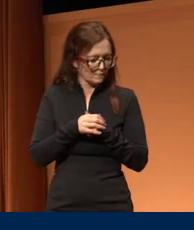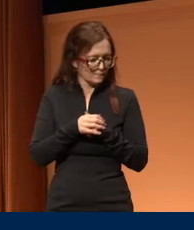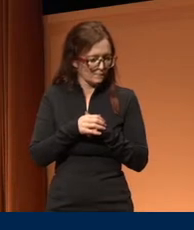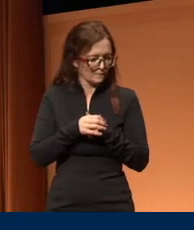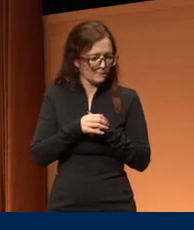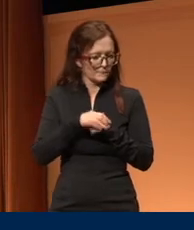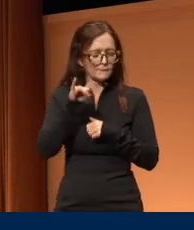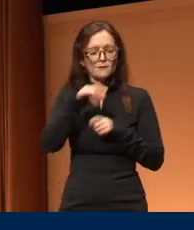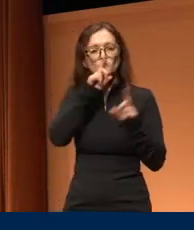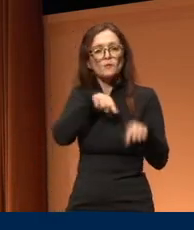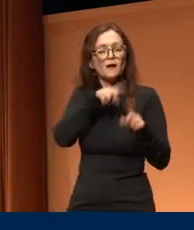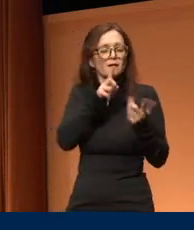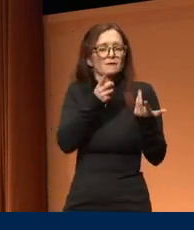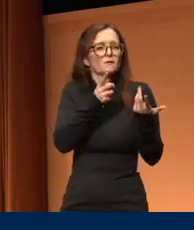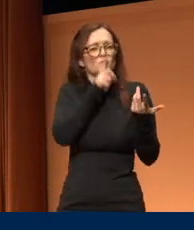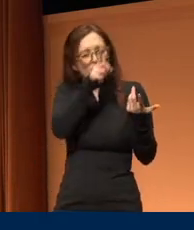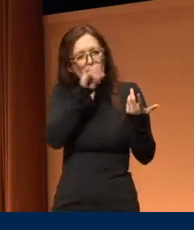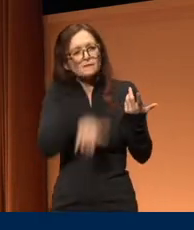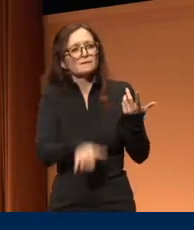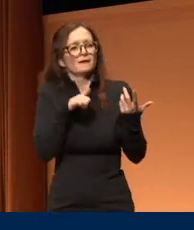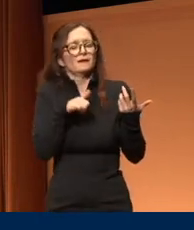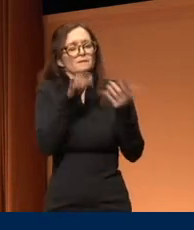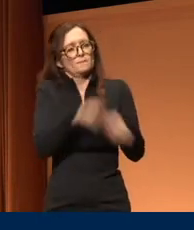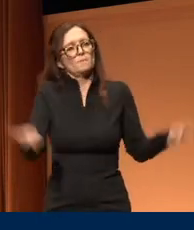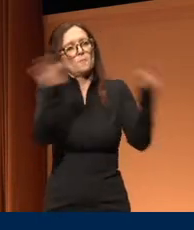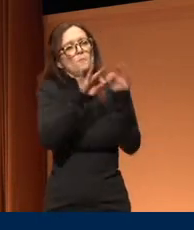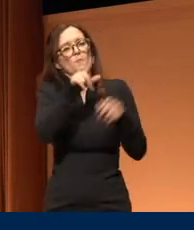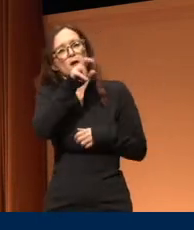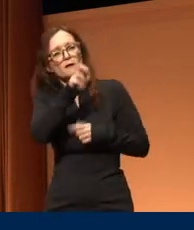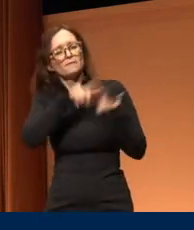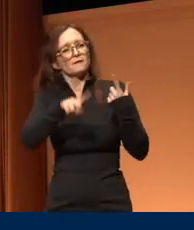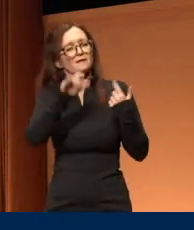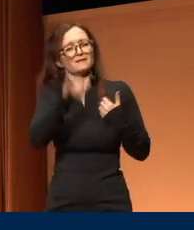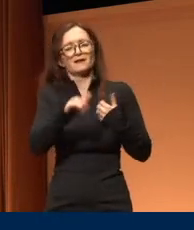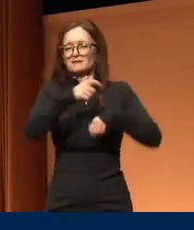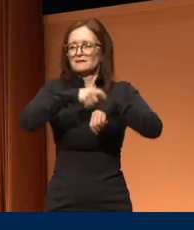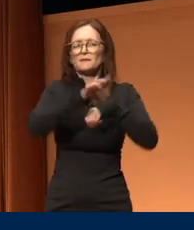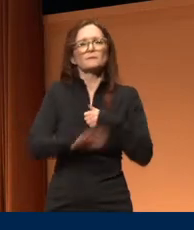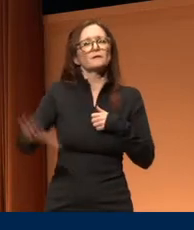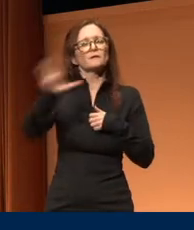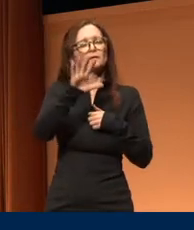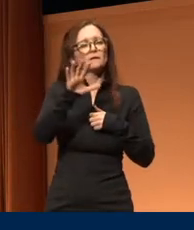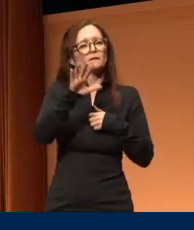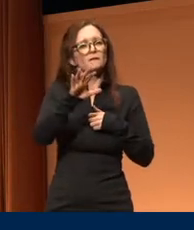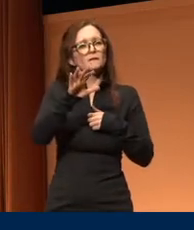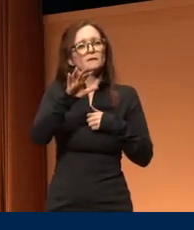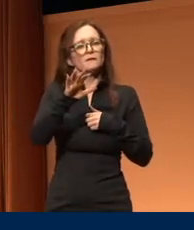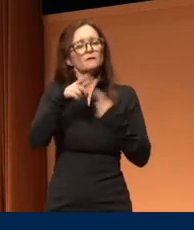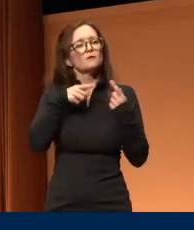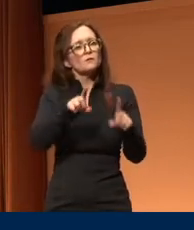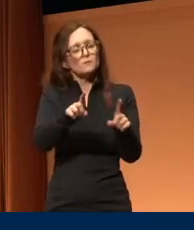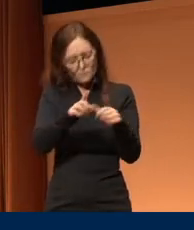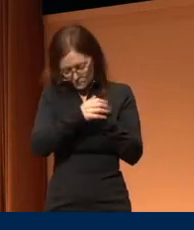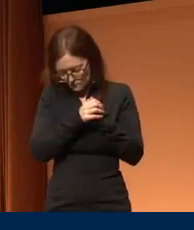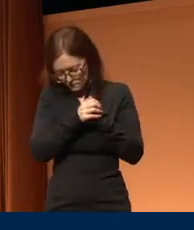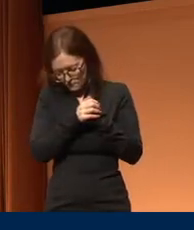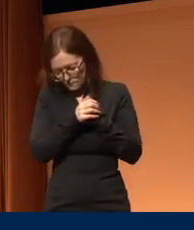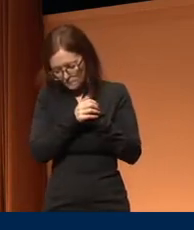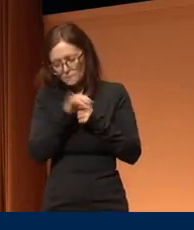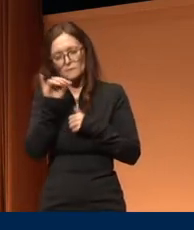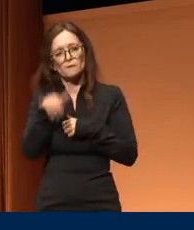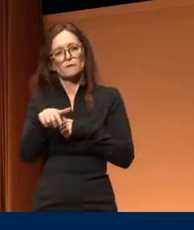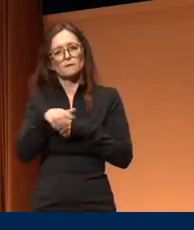This realization that love was central to what I was observing dawned on me at around the time when, in the United States, a daring, and to put it